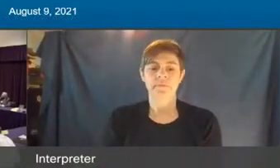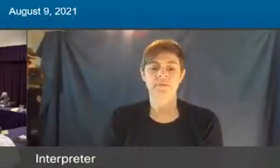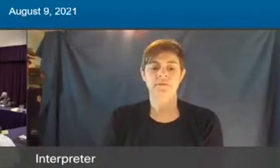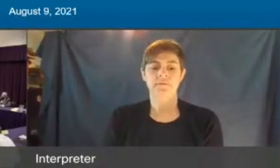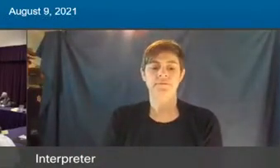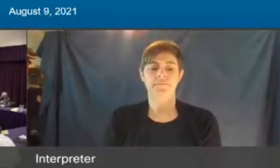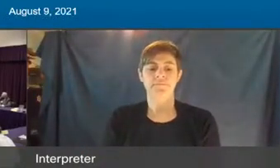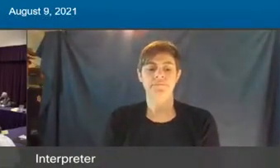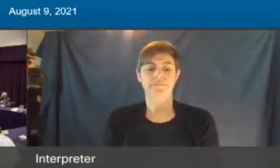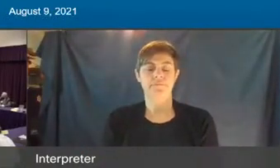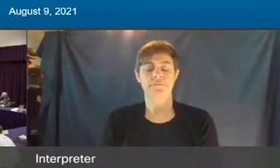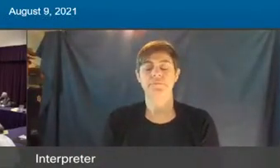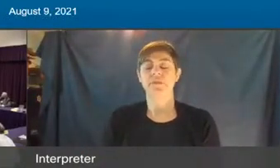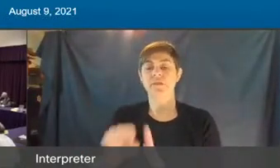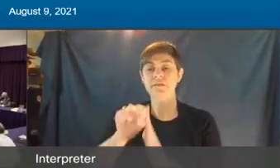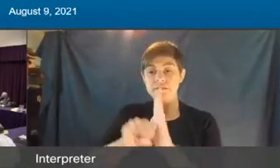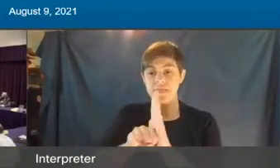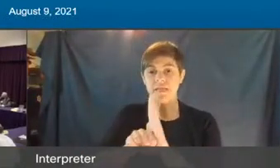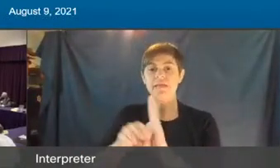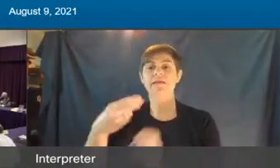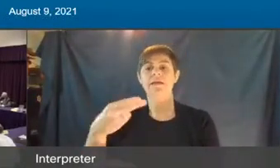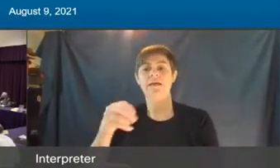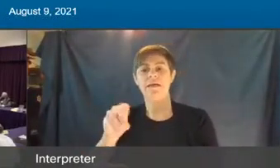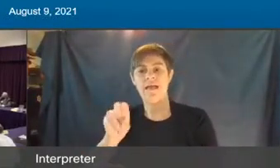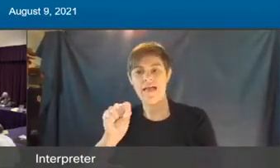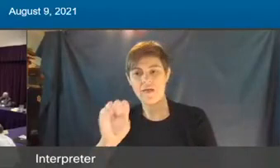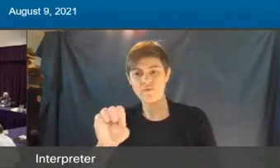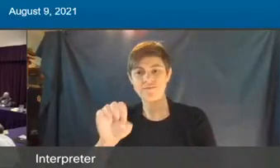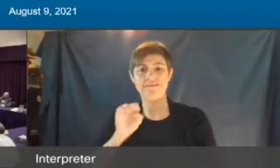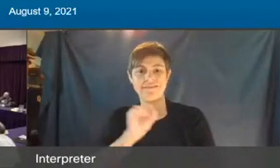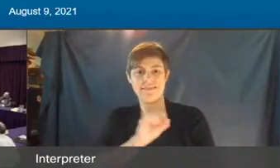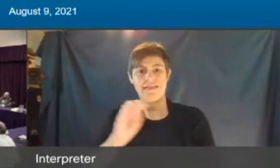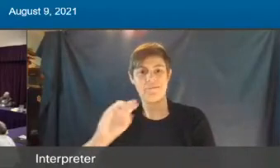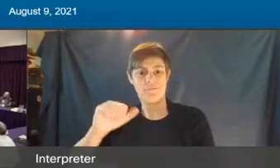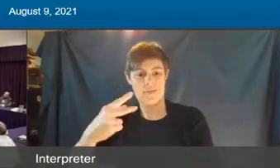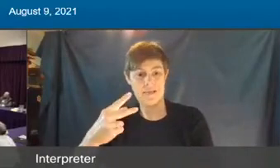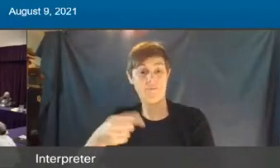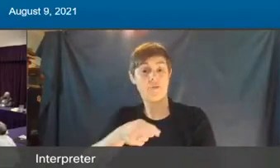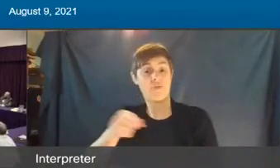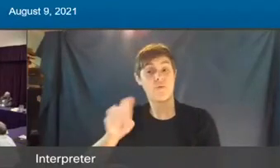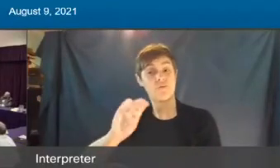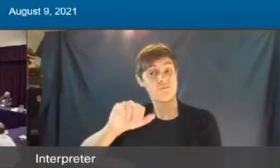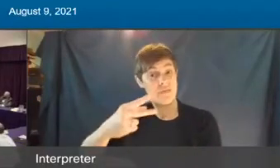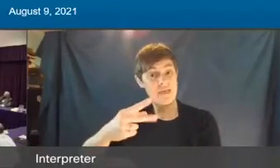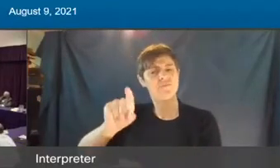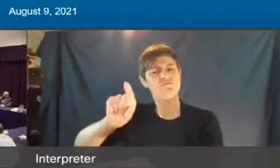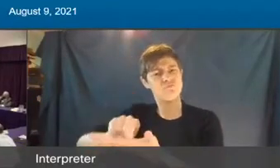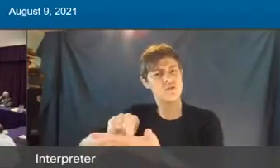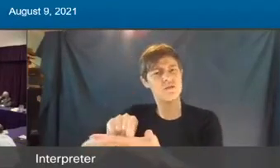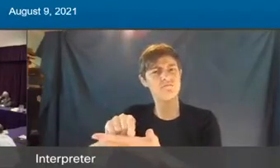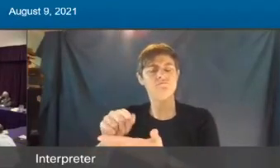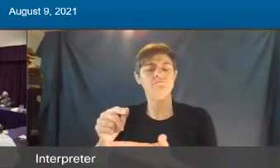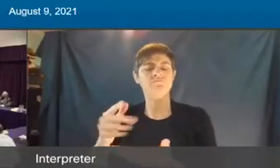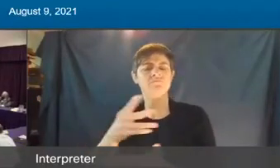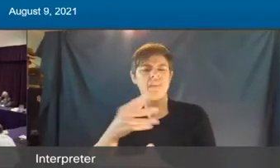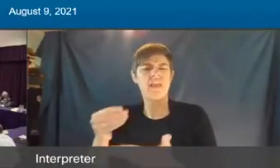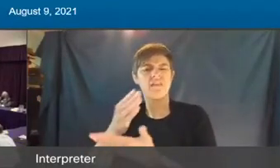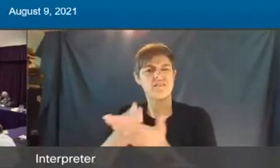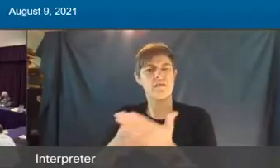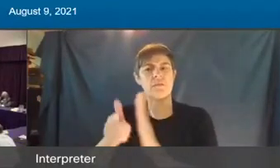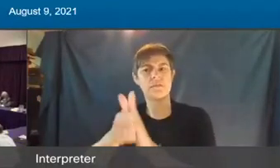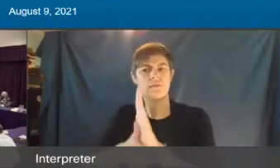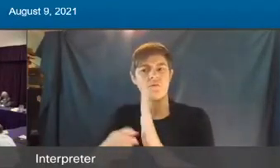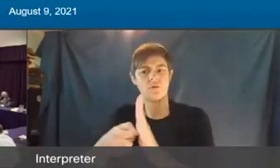For state and House and Senate maps, those bills are published in the Register, and then there's some legal requirements of the